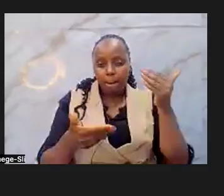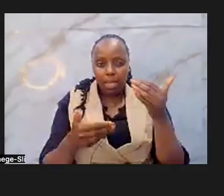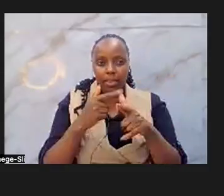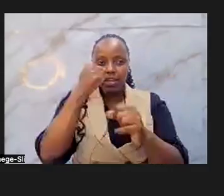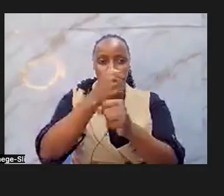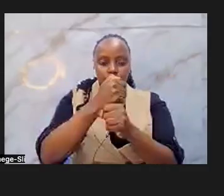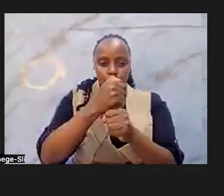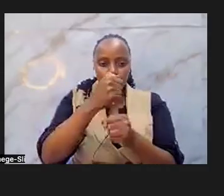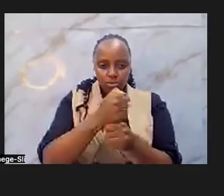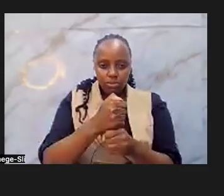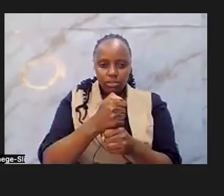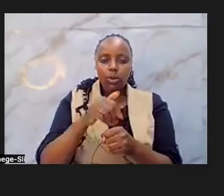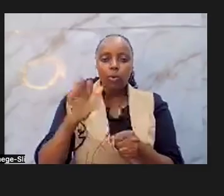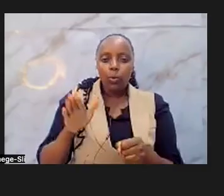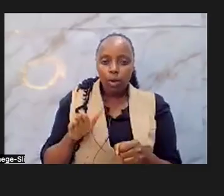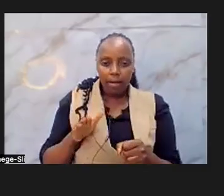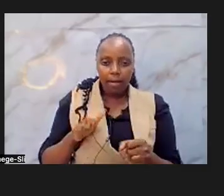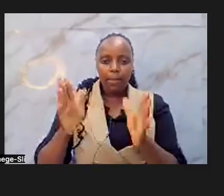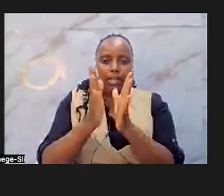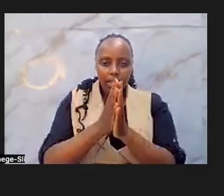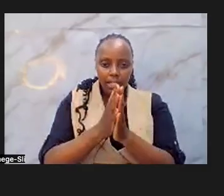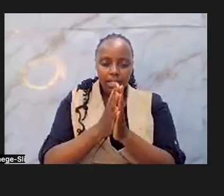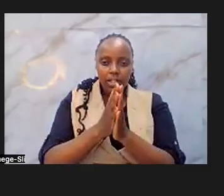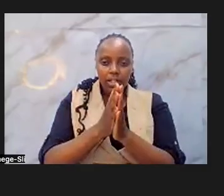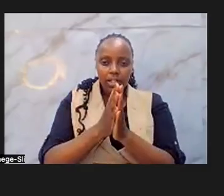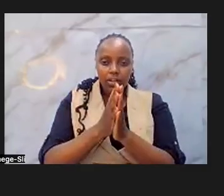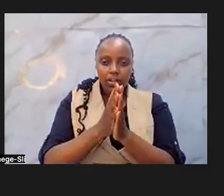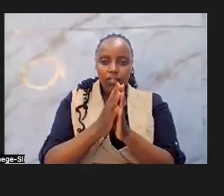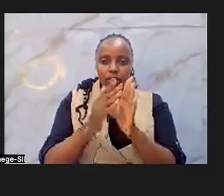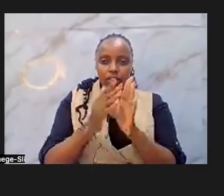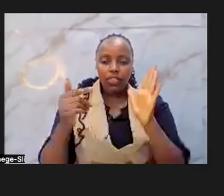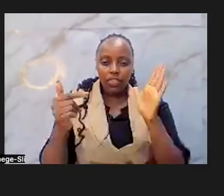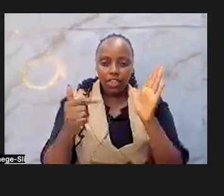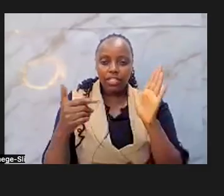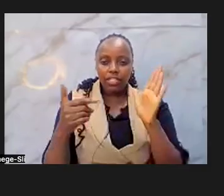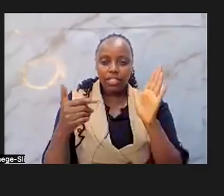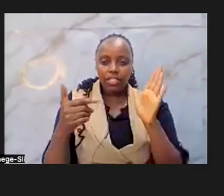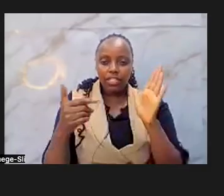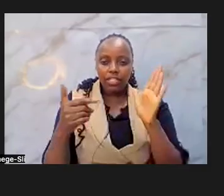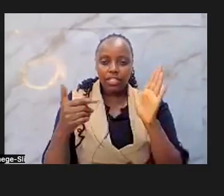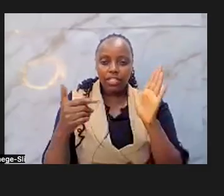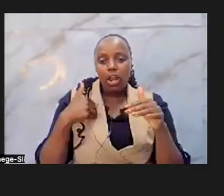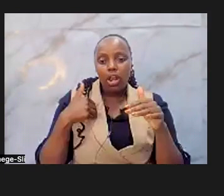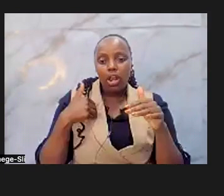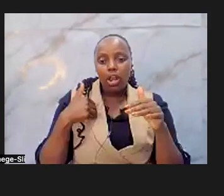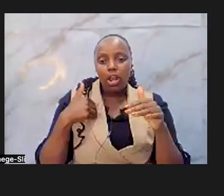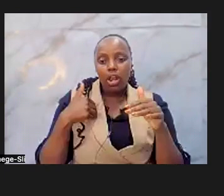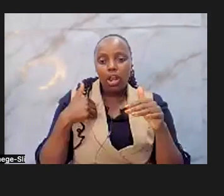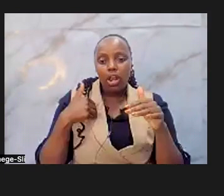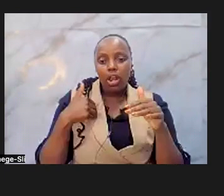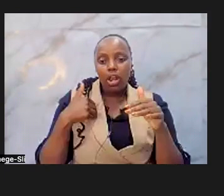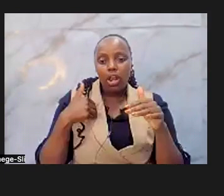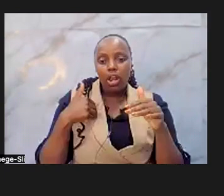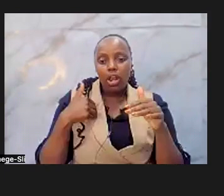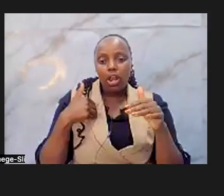at home or a niece. So this is a really effective entry point. The immunization entry point, we're also doing some research looking into that